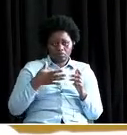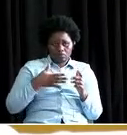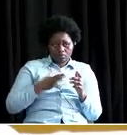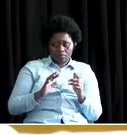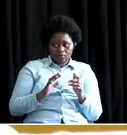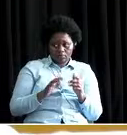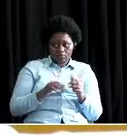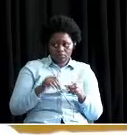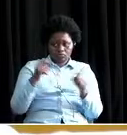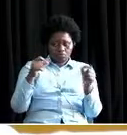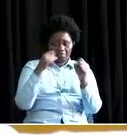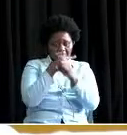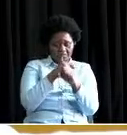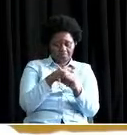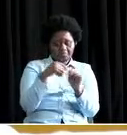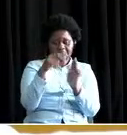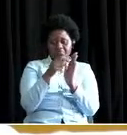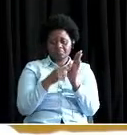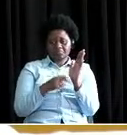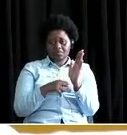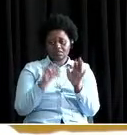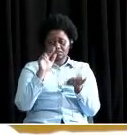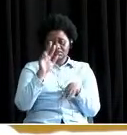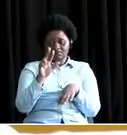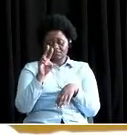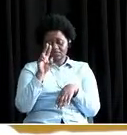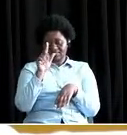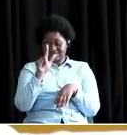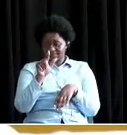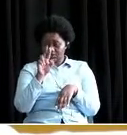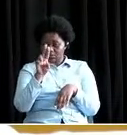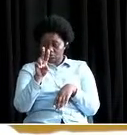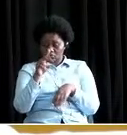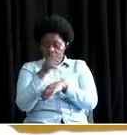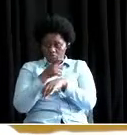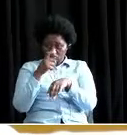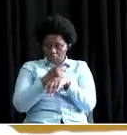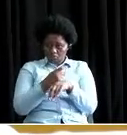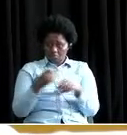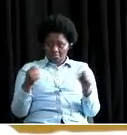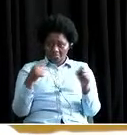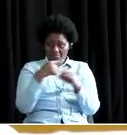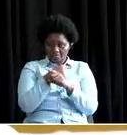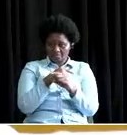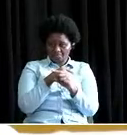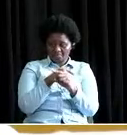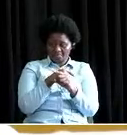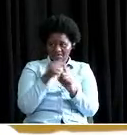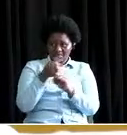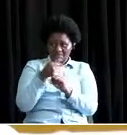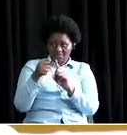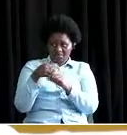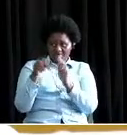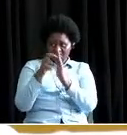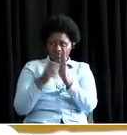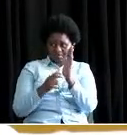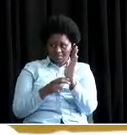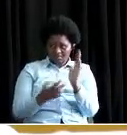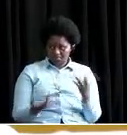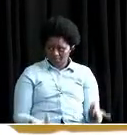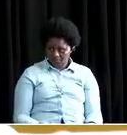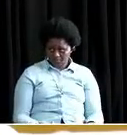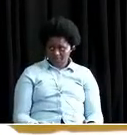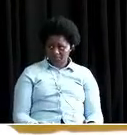are bypassing the rules. The rule says 72 hours. Now why are you violating the rules? Speaker. Let